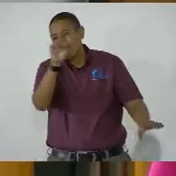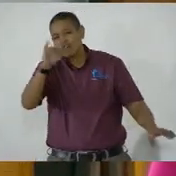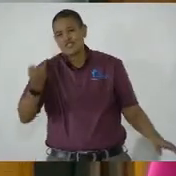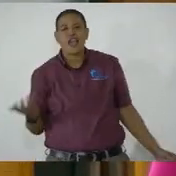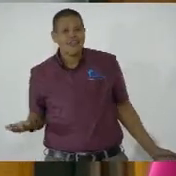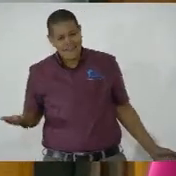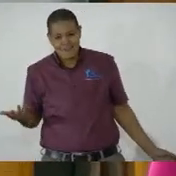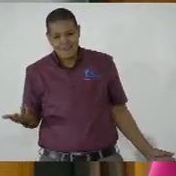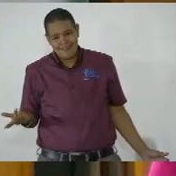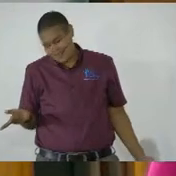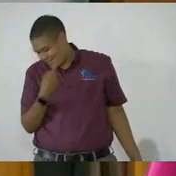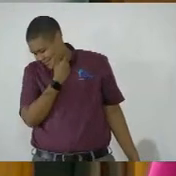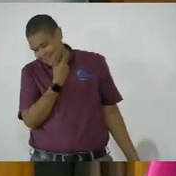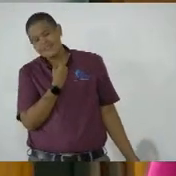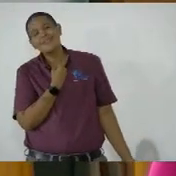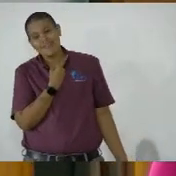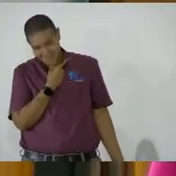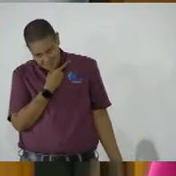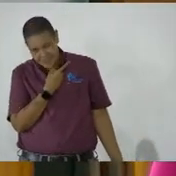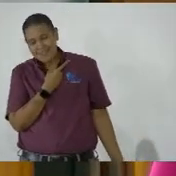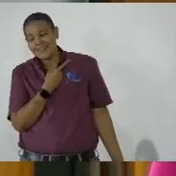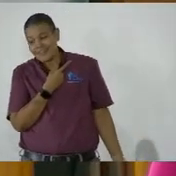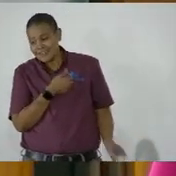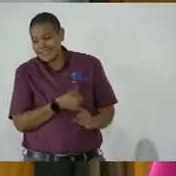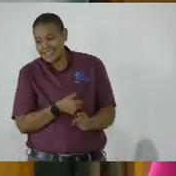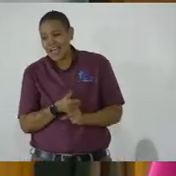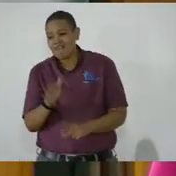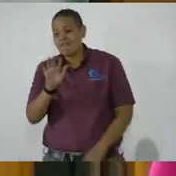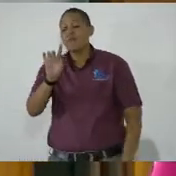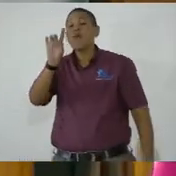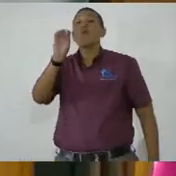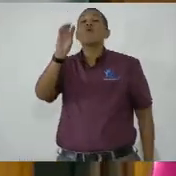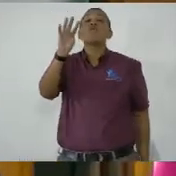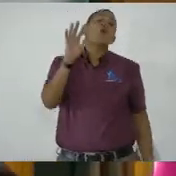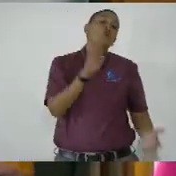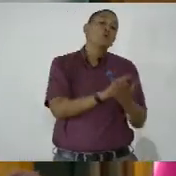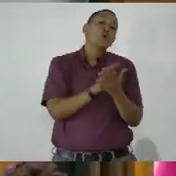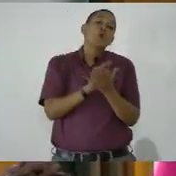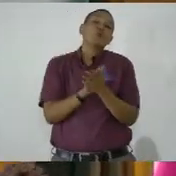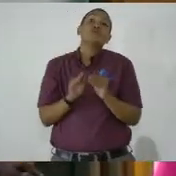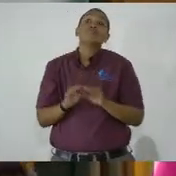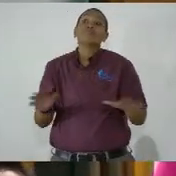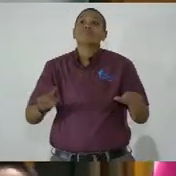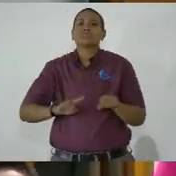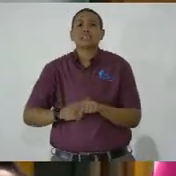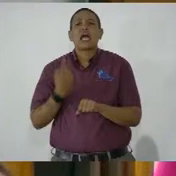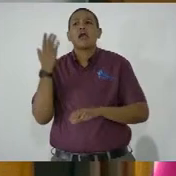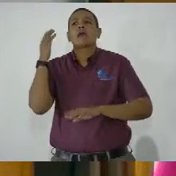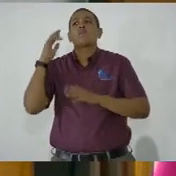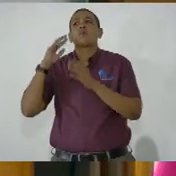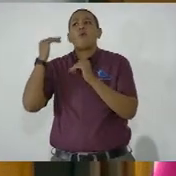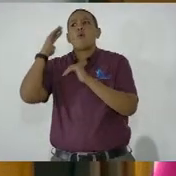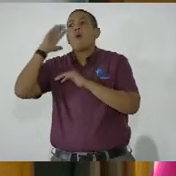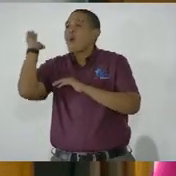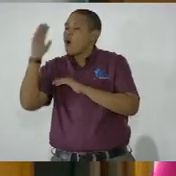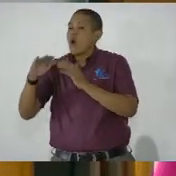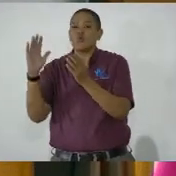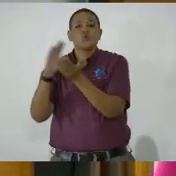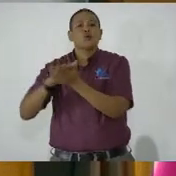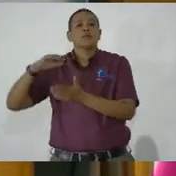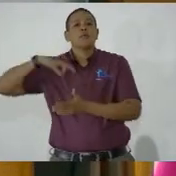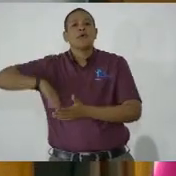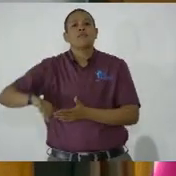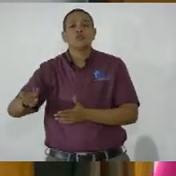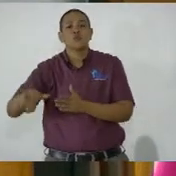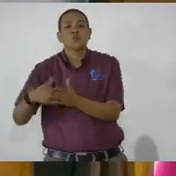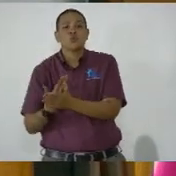We're starting out in the next 2 months with 104 schools, but we intend to that all the schools, the New